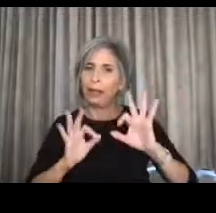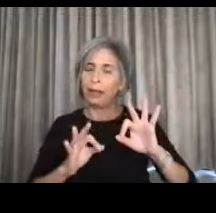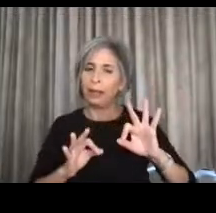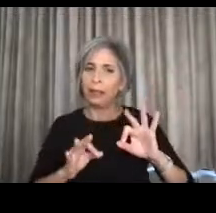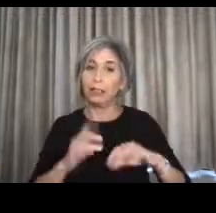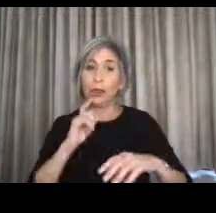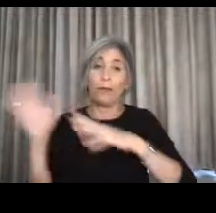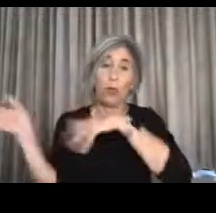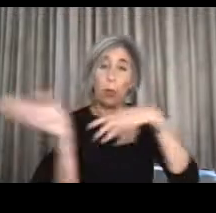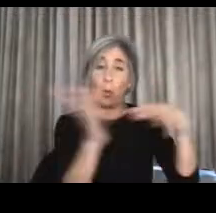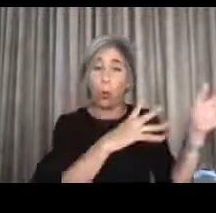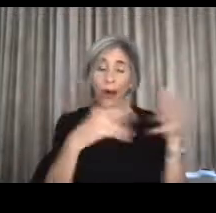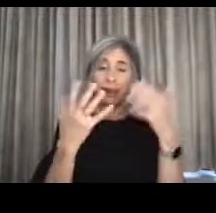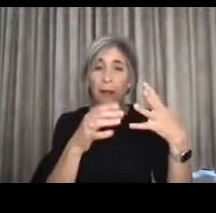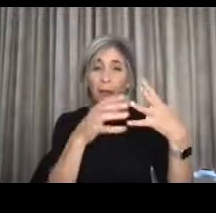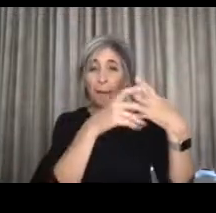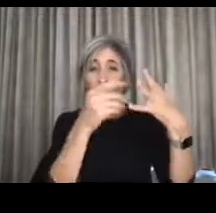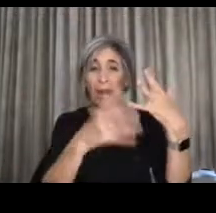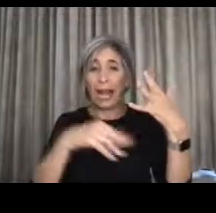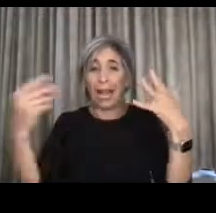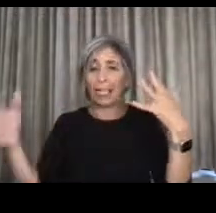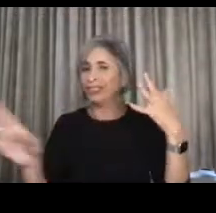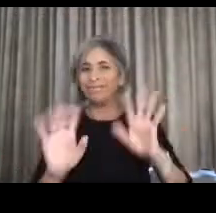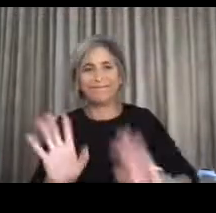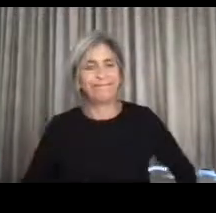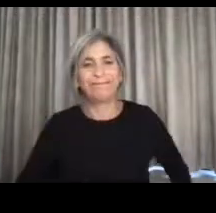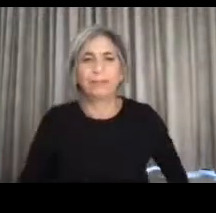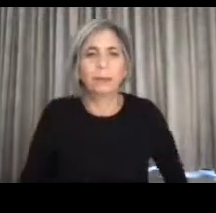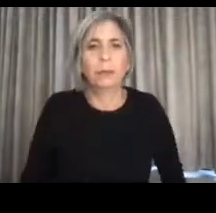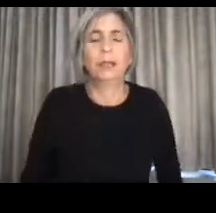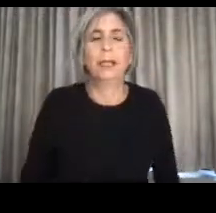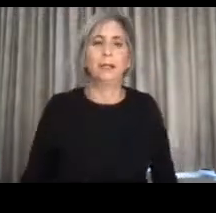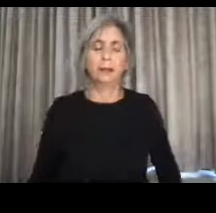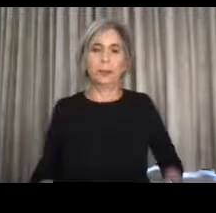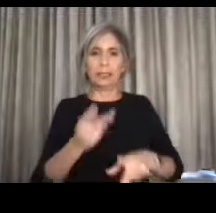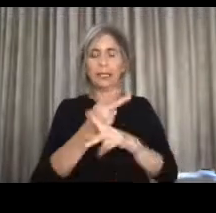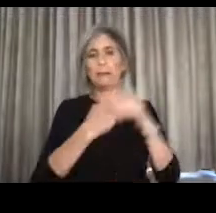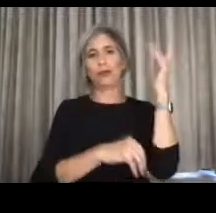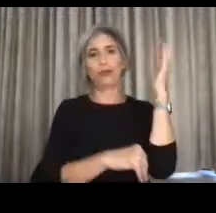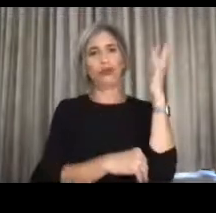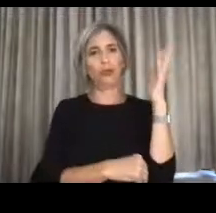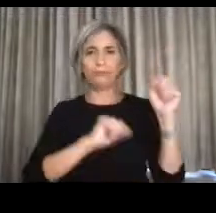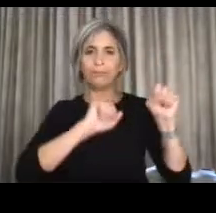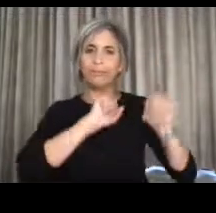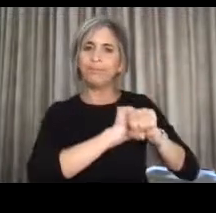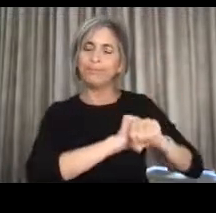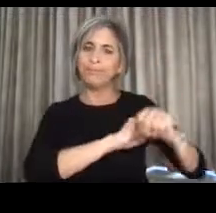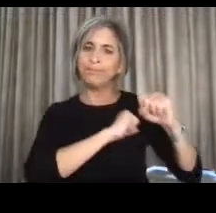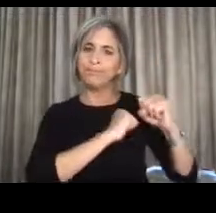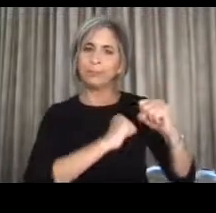by, the wind will blow, through the tree, as opposed if it's full with leaves and whatnot, it feels it's a block, and that's